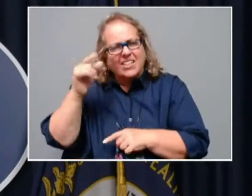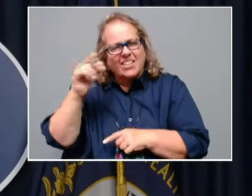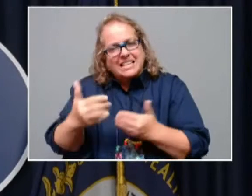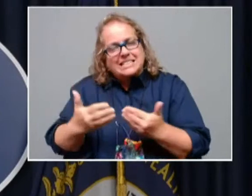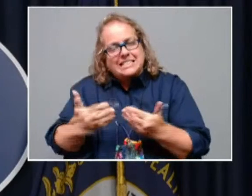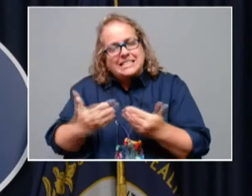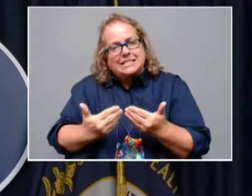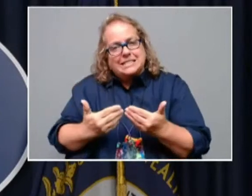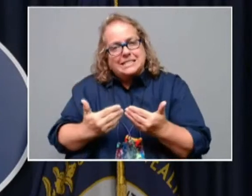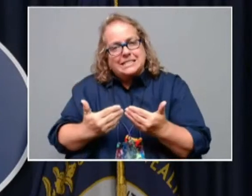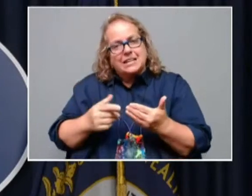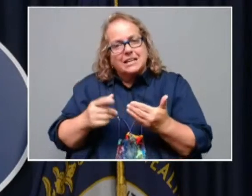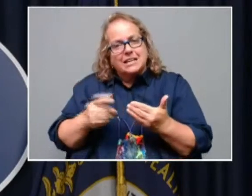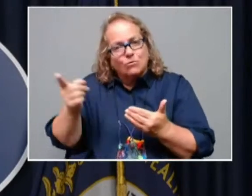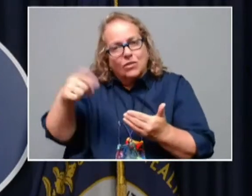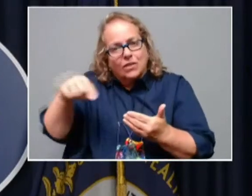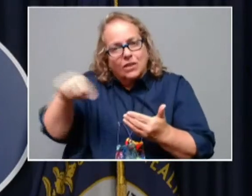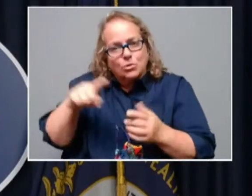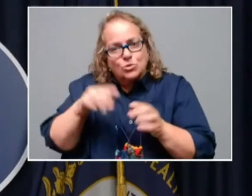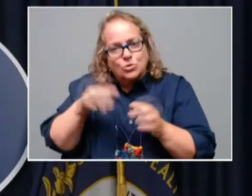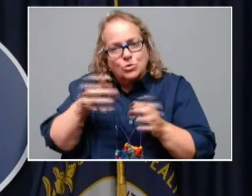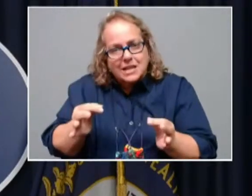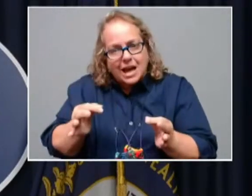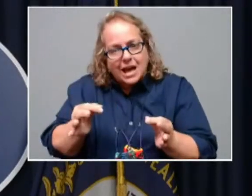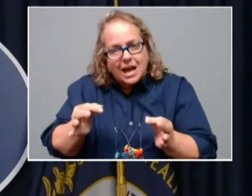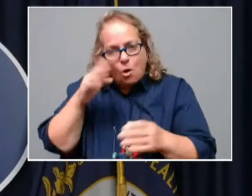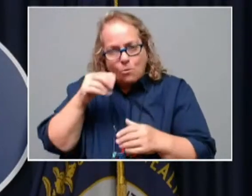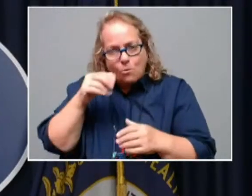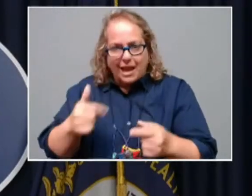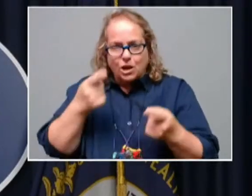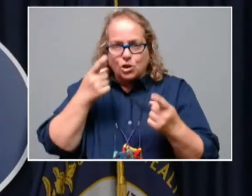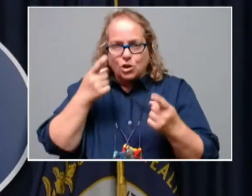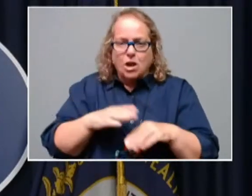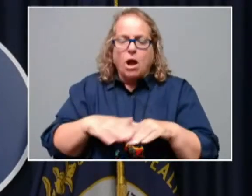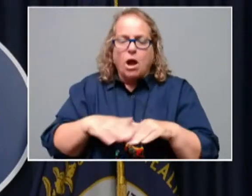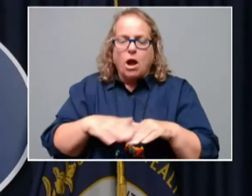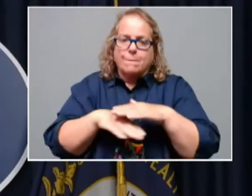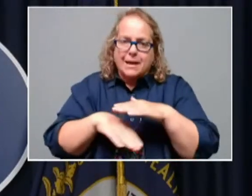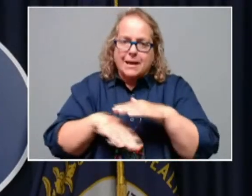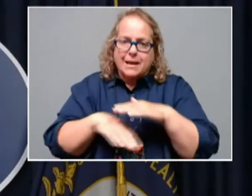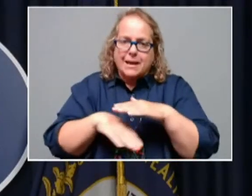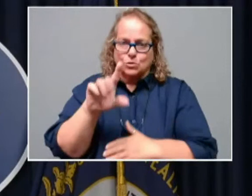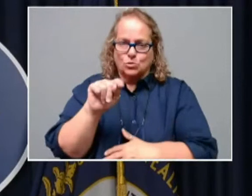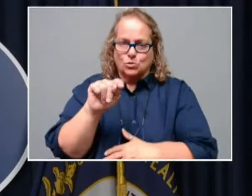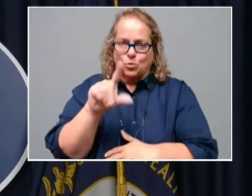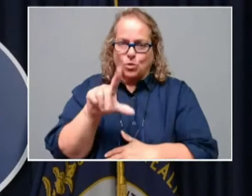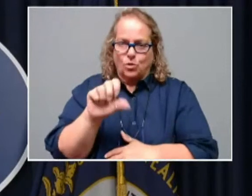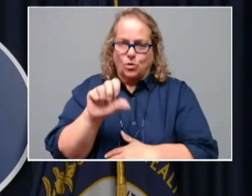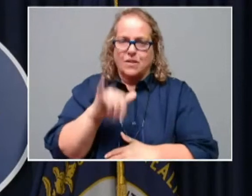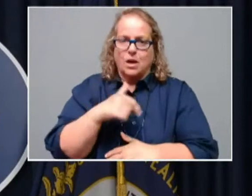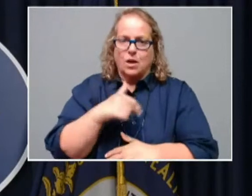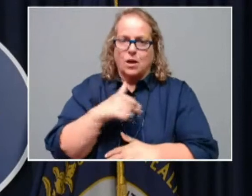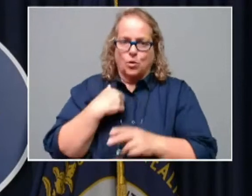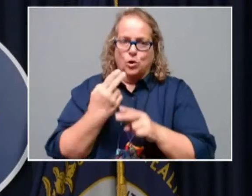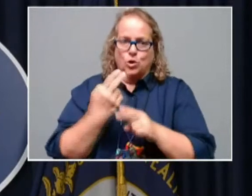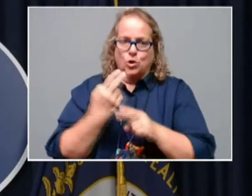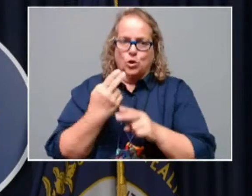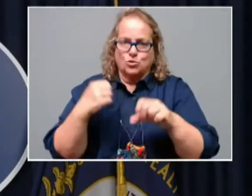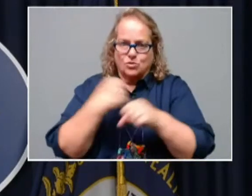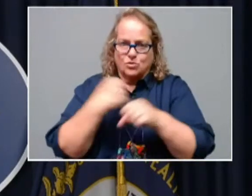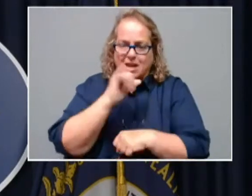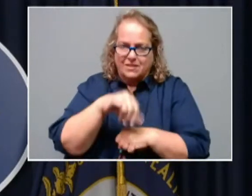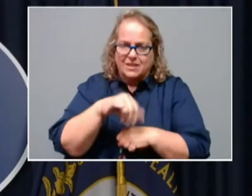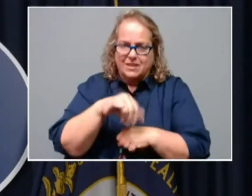least, we can hopefully come to agreement on some basic tools that we're using to fight this, and then maybe it'll take